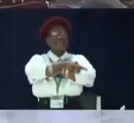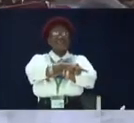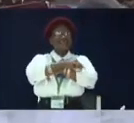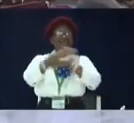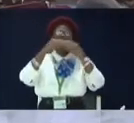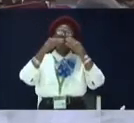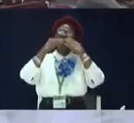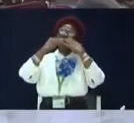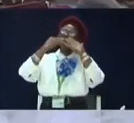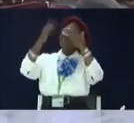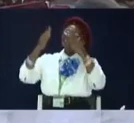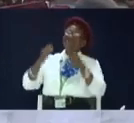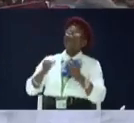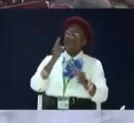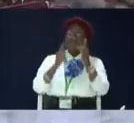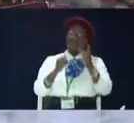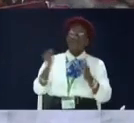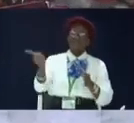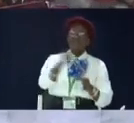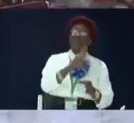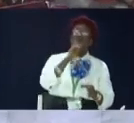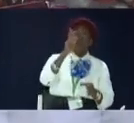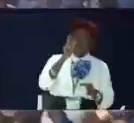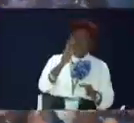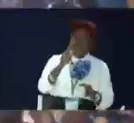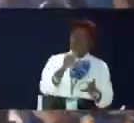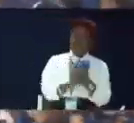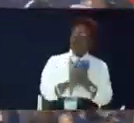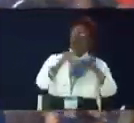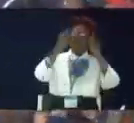If you are that one, let me hear you shout hallelujah.